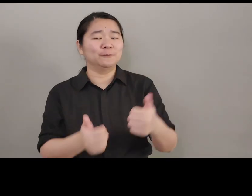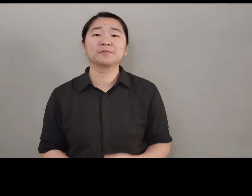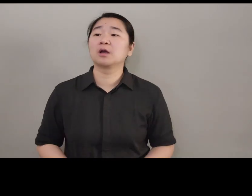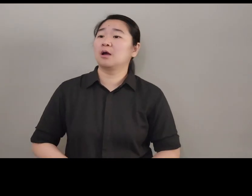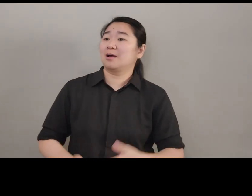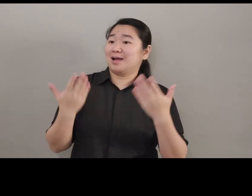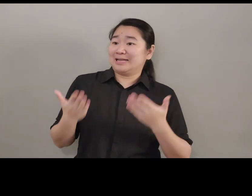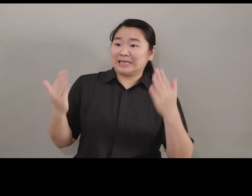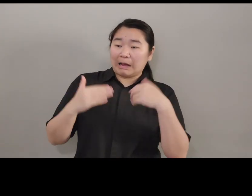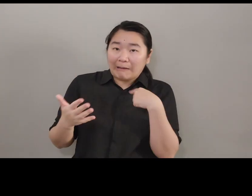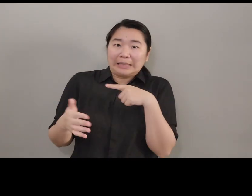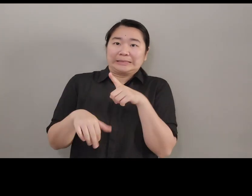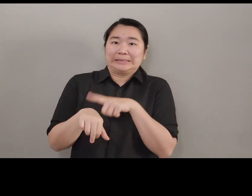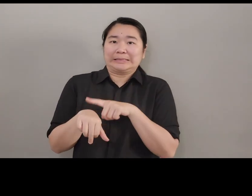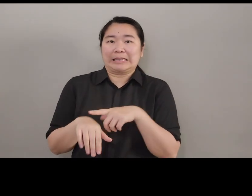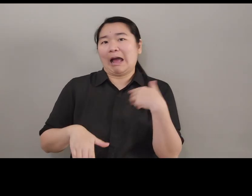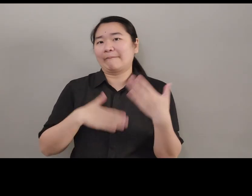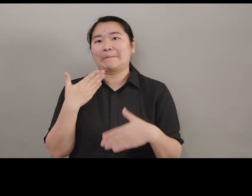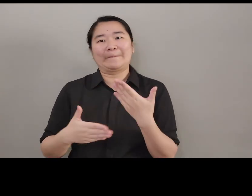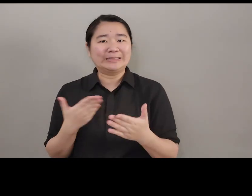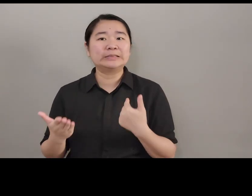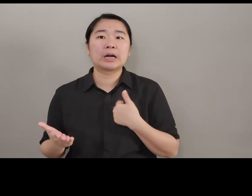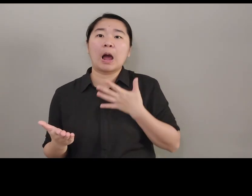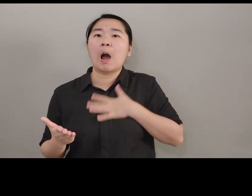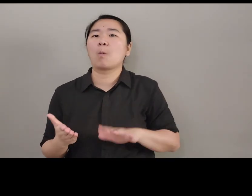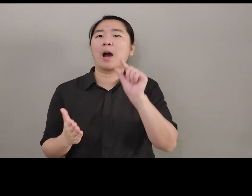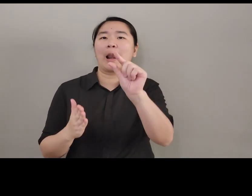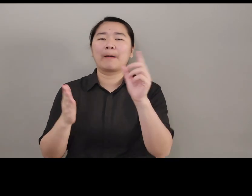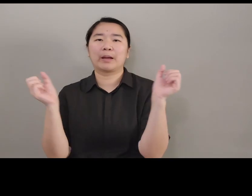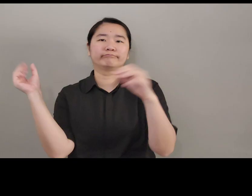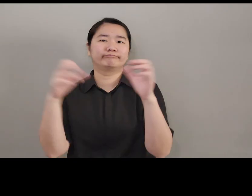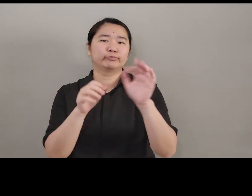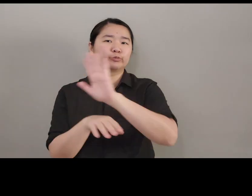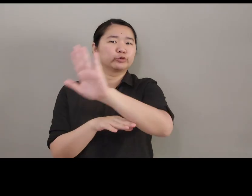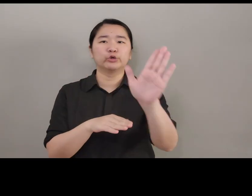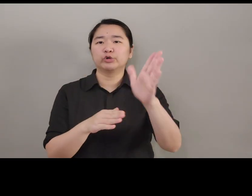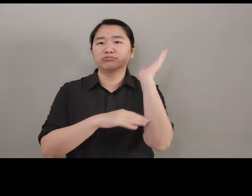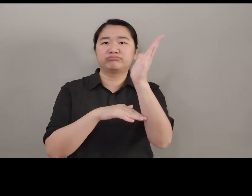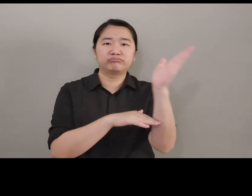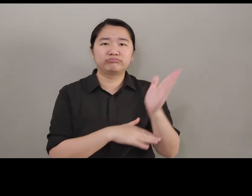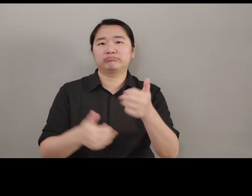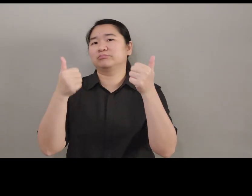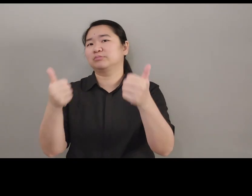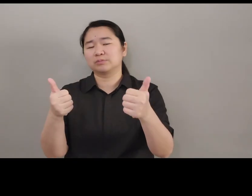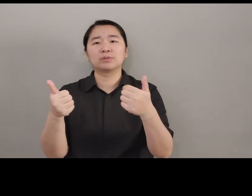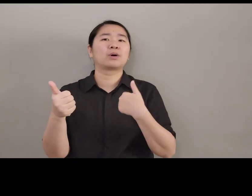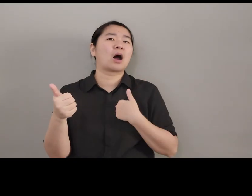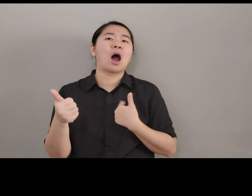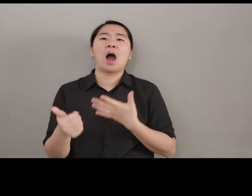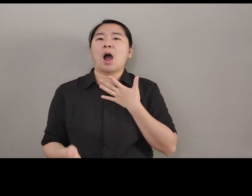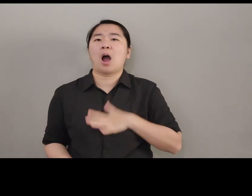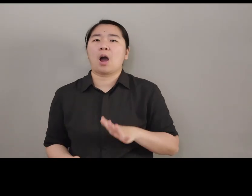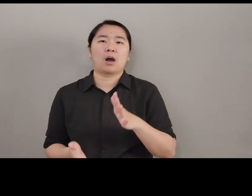you. So I wanted to ask you about except maybe for AI, I don't know how much we talked about that 5 years ago. I really